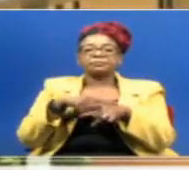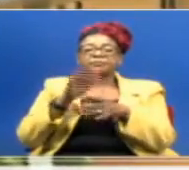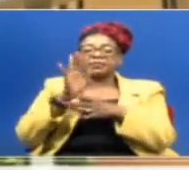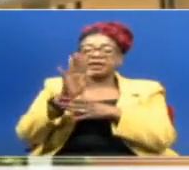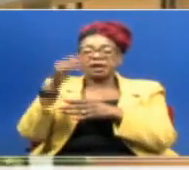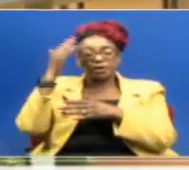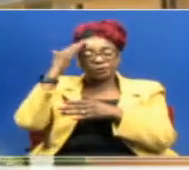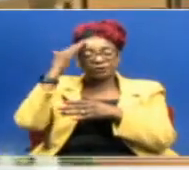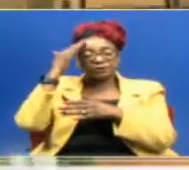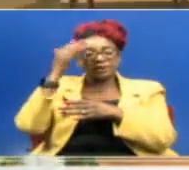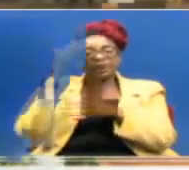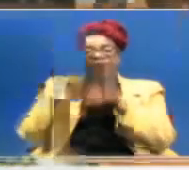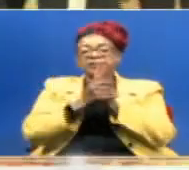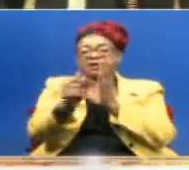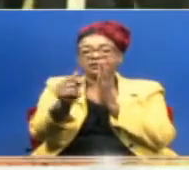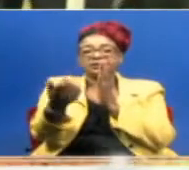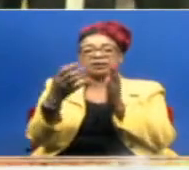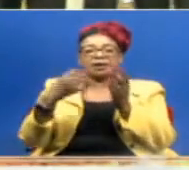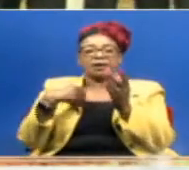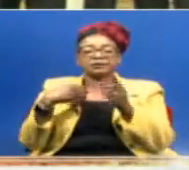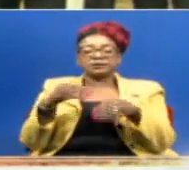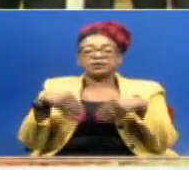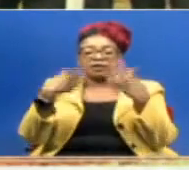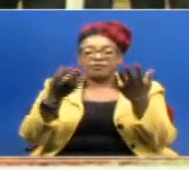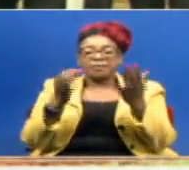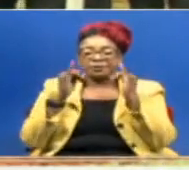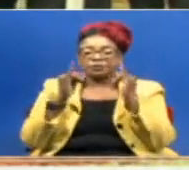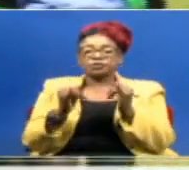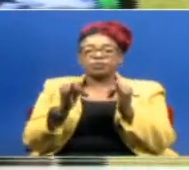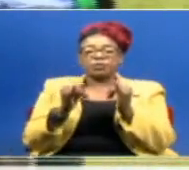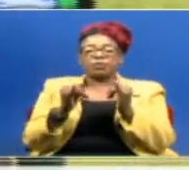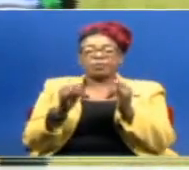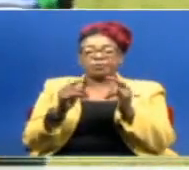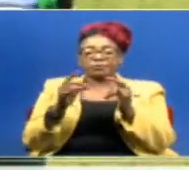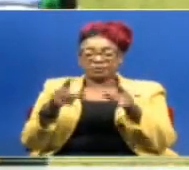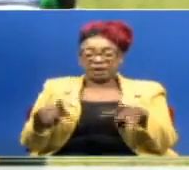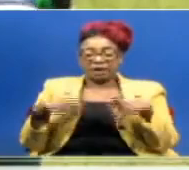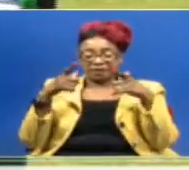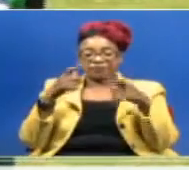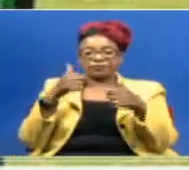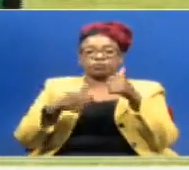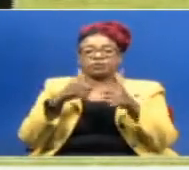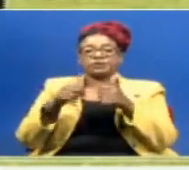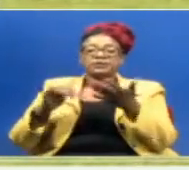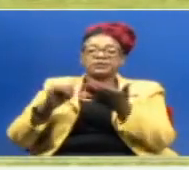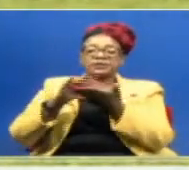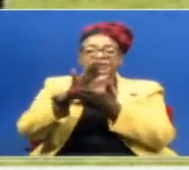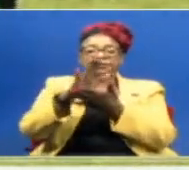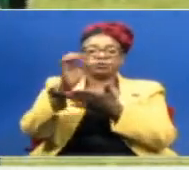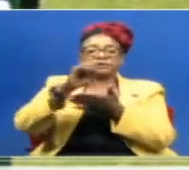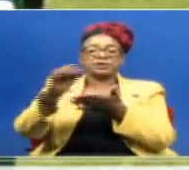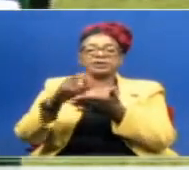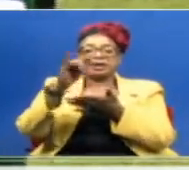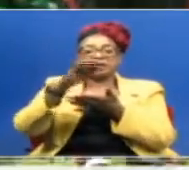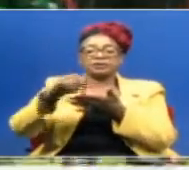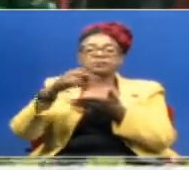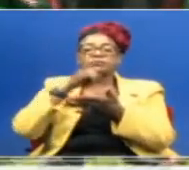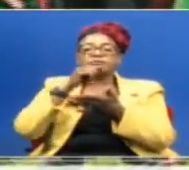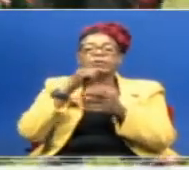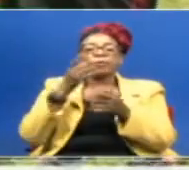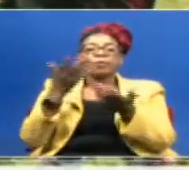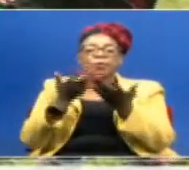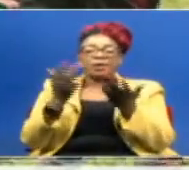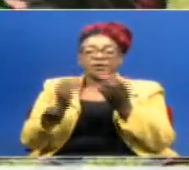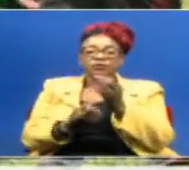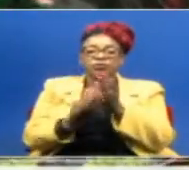talent and sought out to give him a new lease of life, which led him to St. Anthony's Boys, where he has grown in leaps and bounds. The